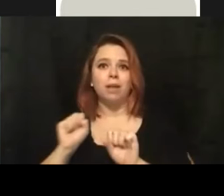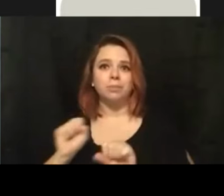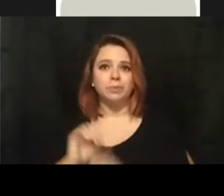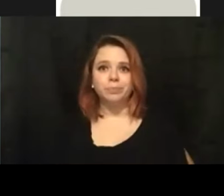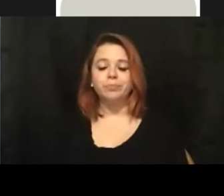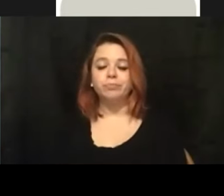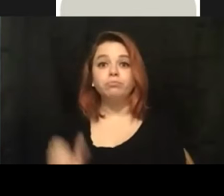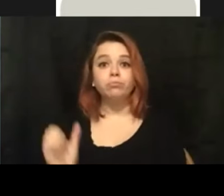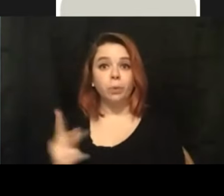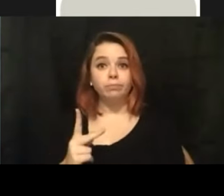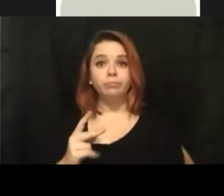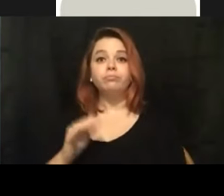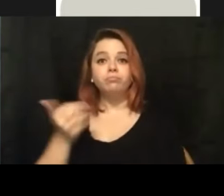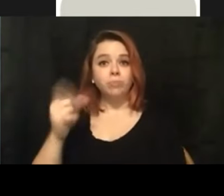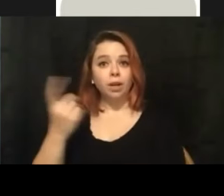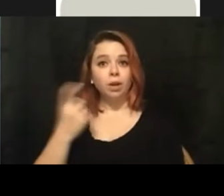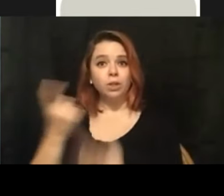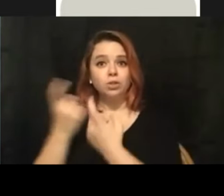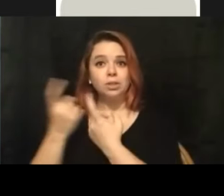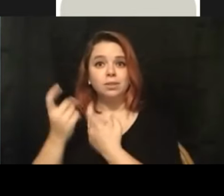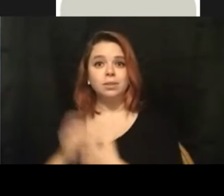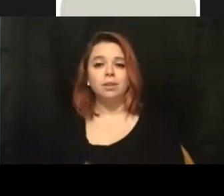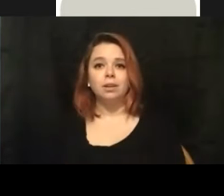right. Any questions?